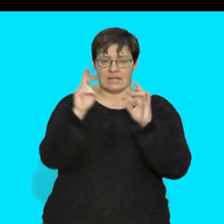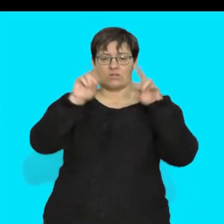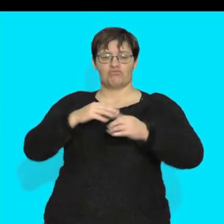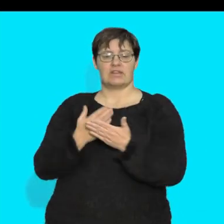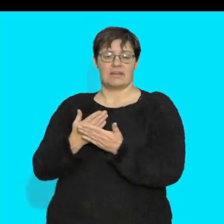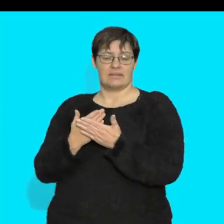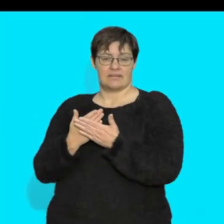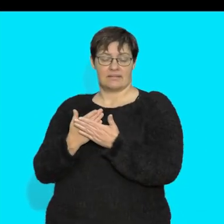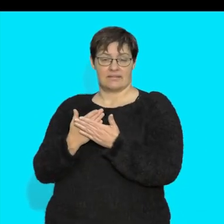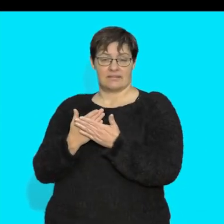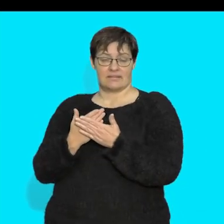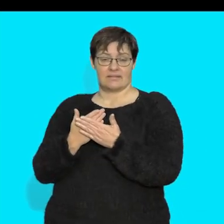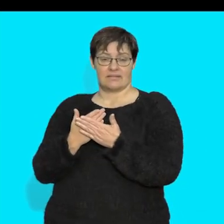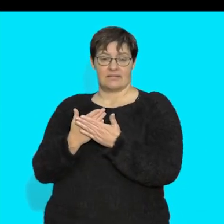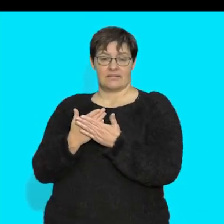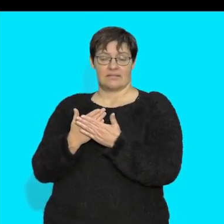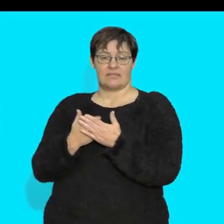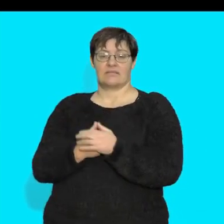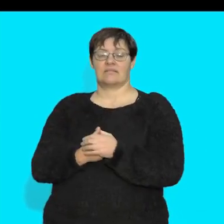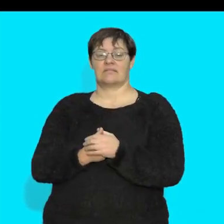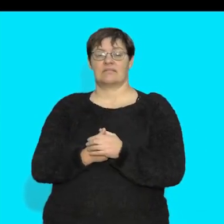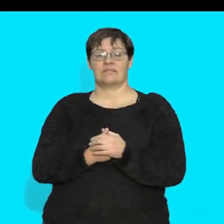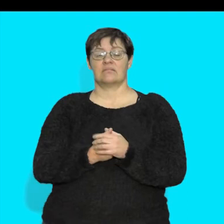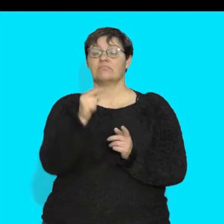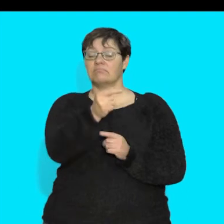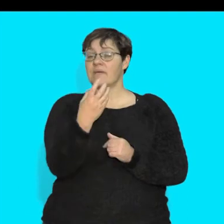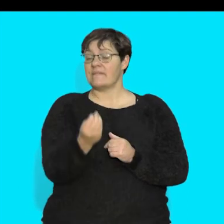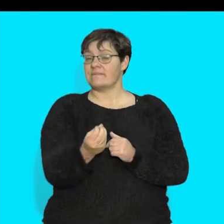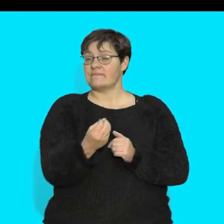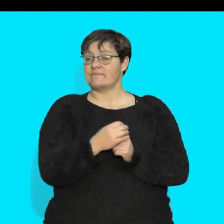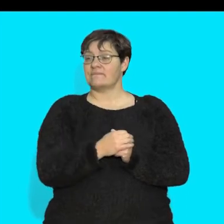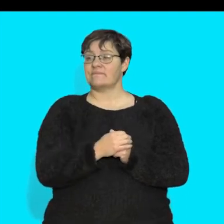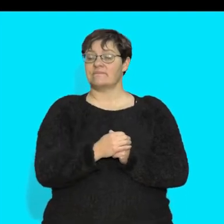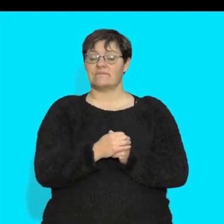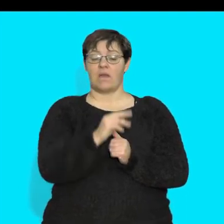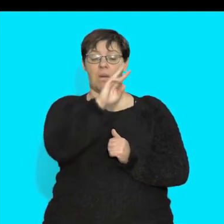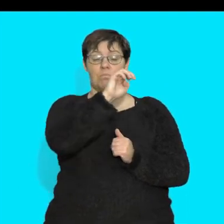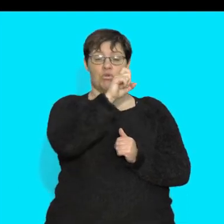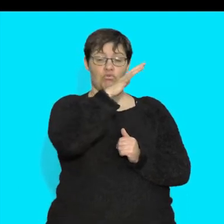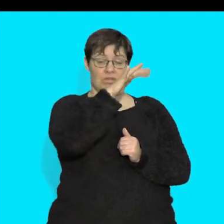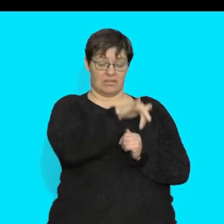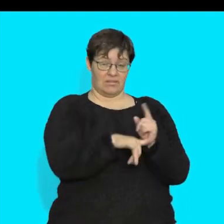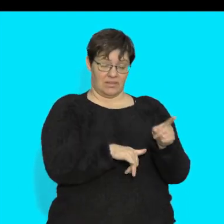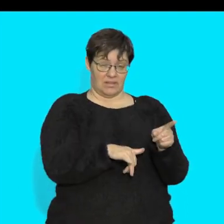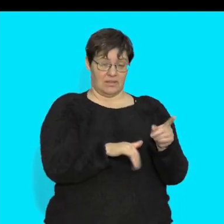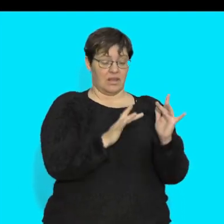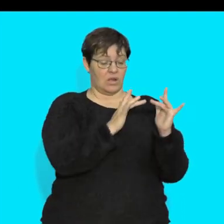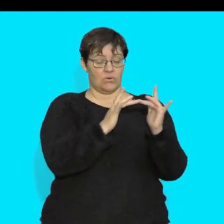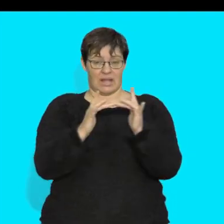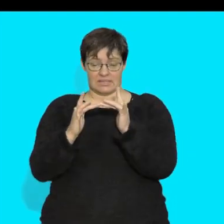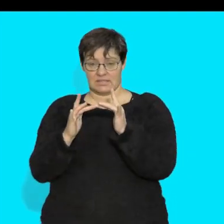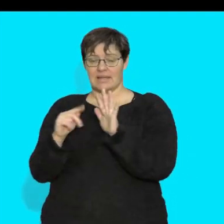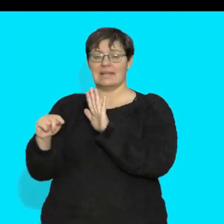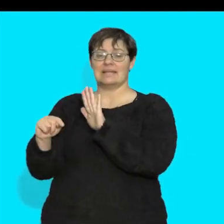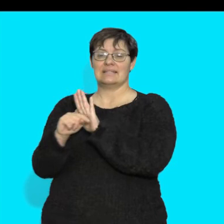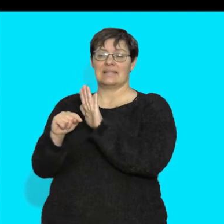have, in this place, the mercury being connected to a negative part of the